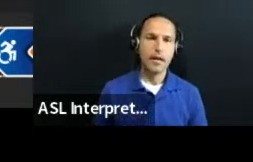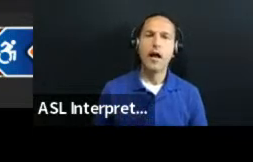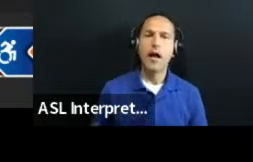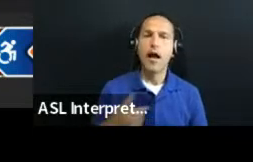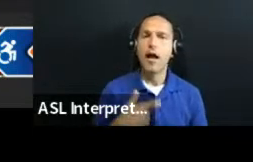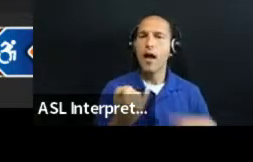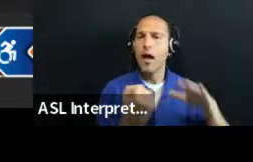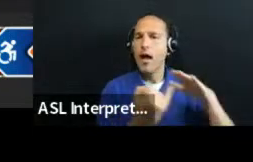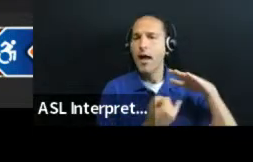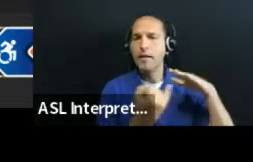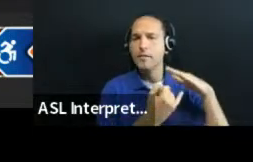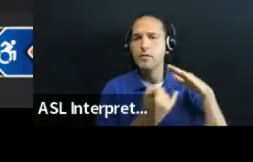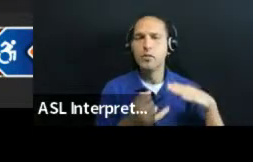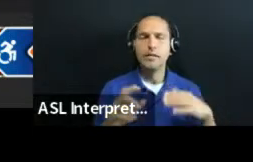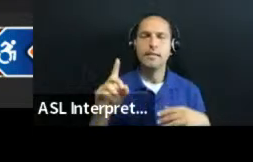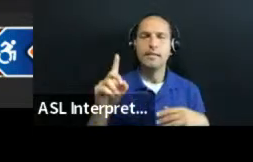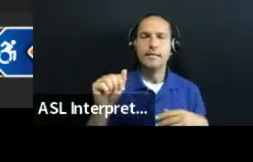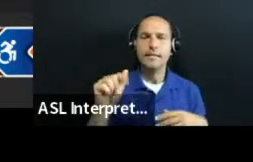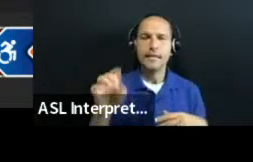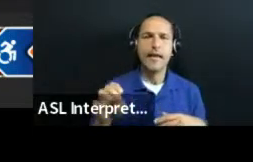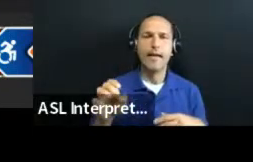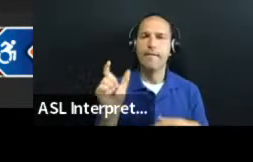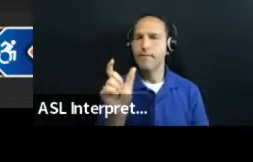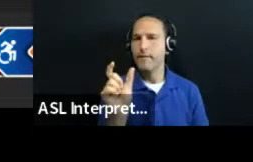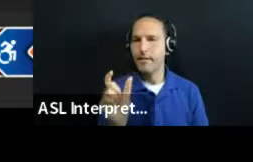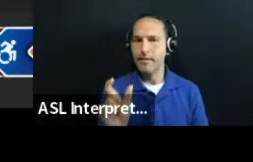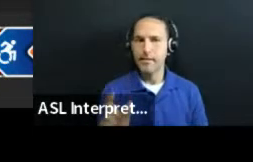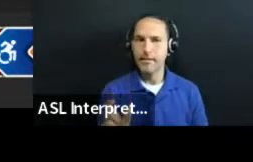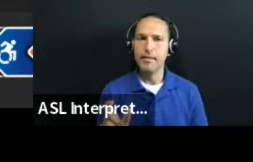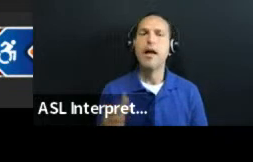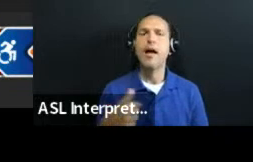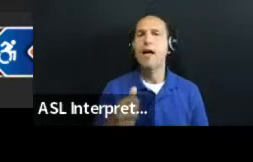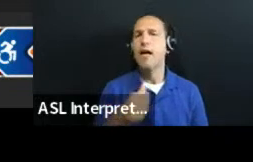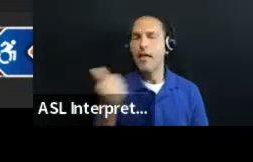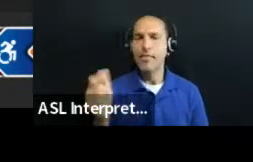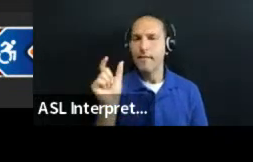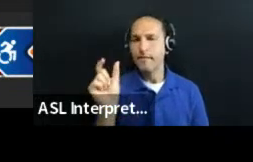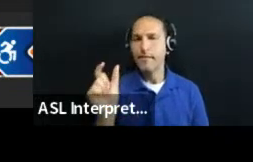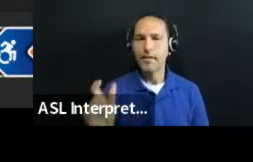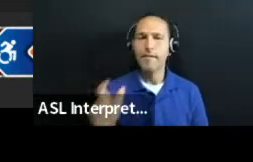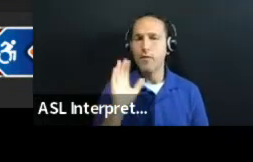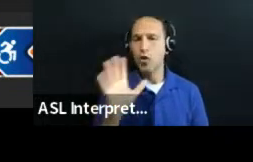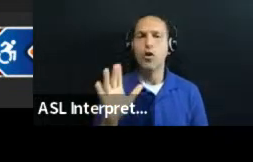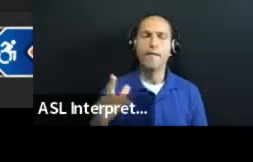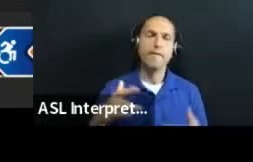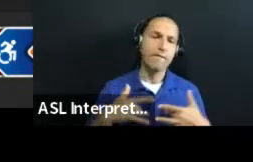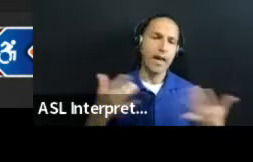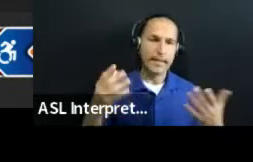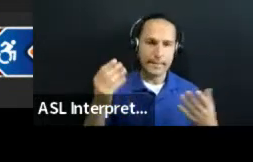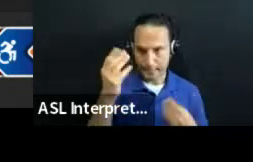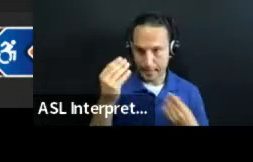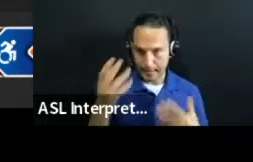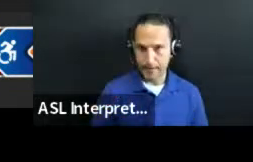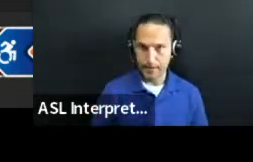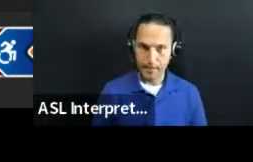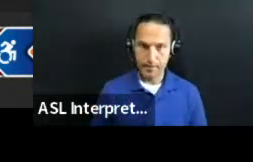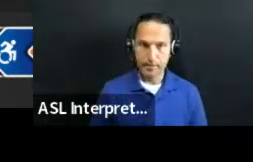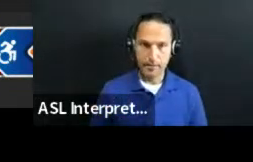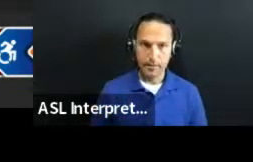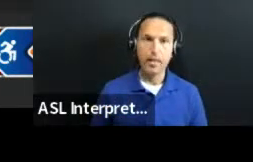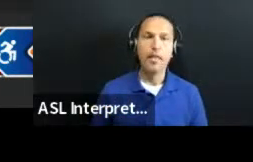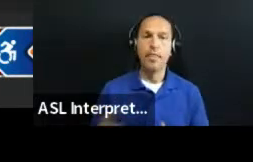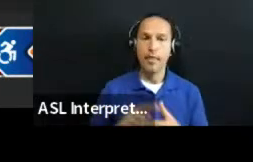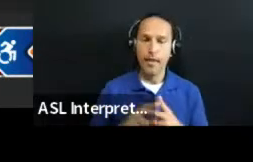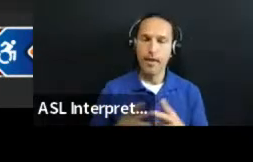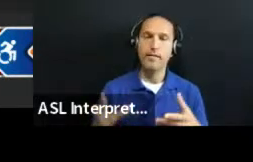ISO date formatted field, followed by a few fields for your event data, and that gets read